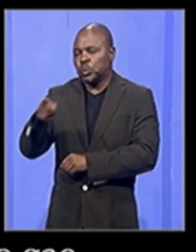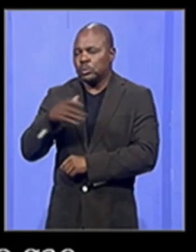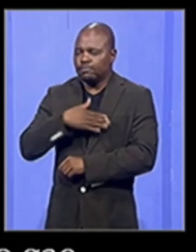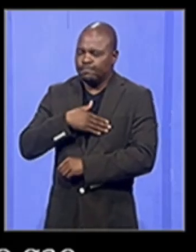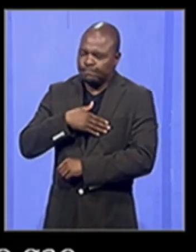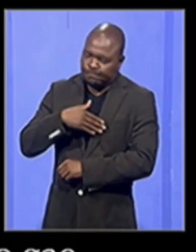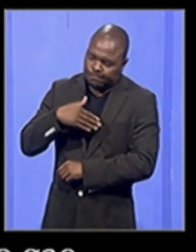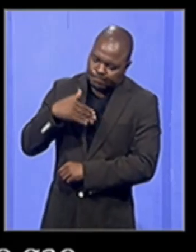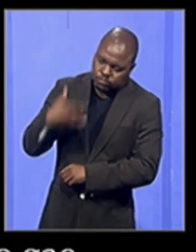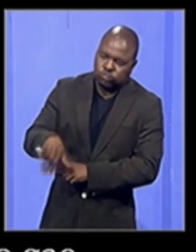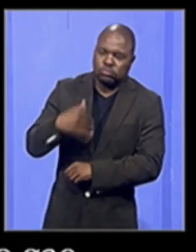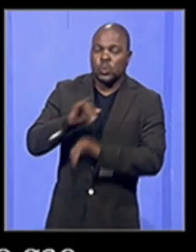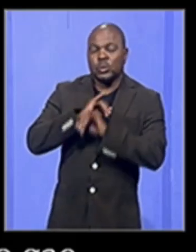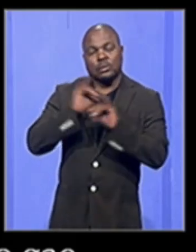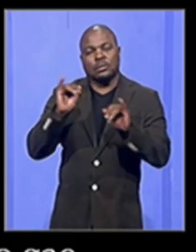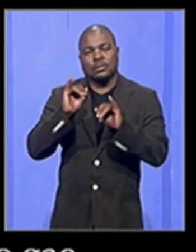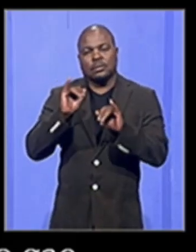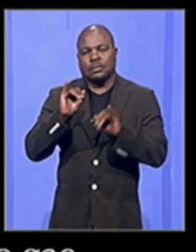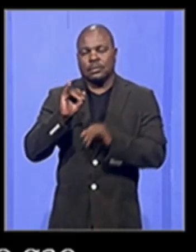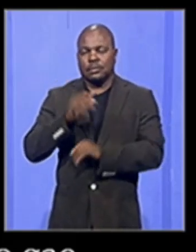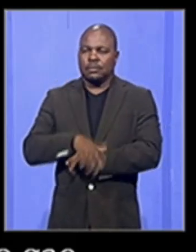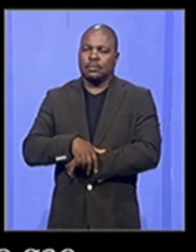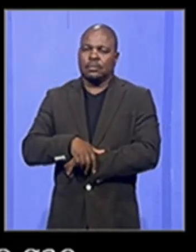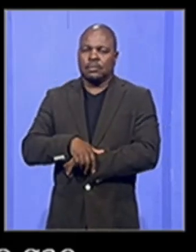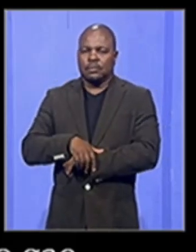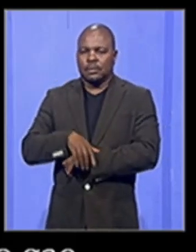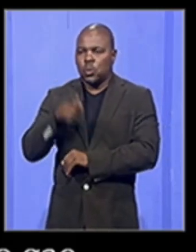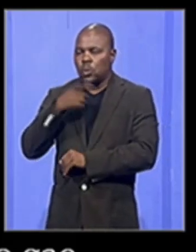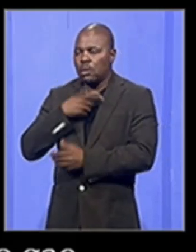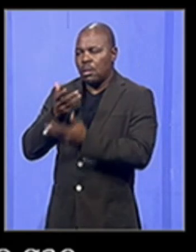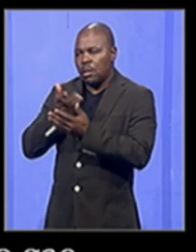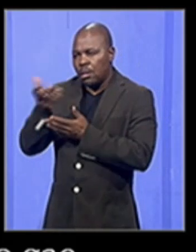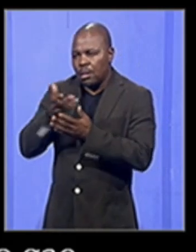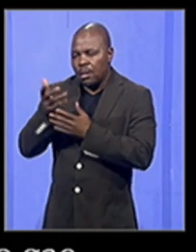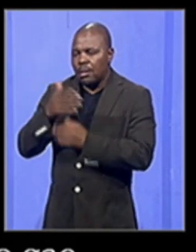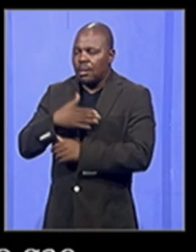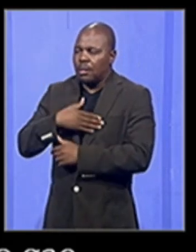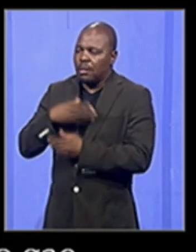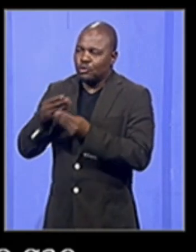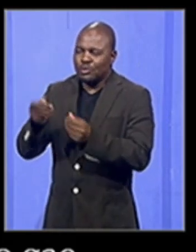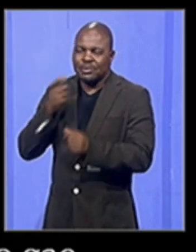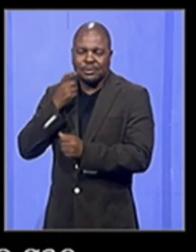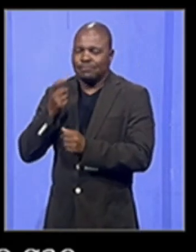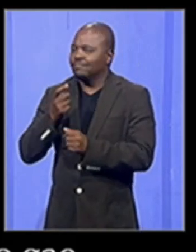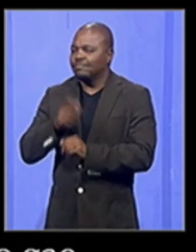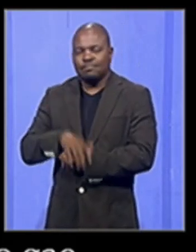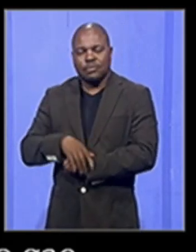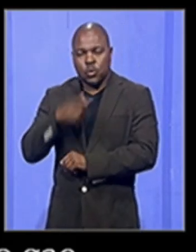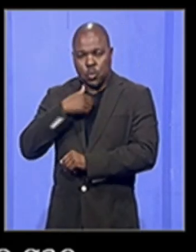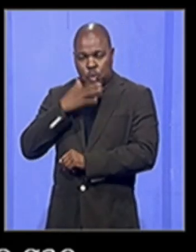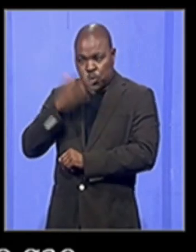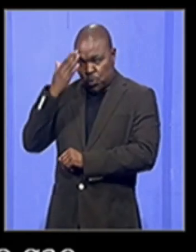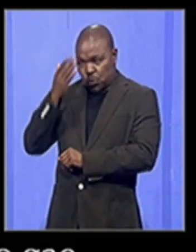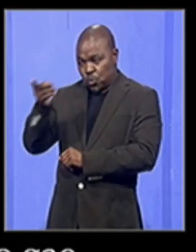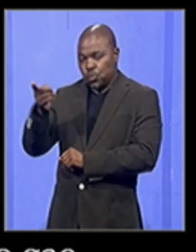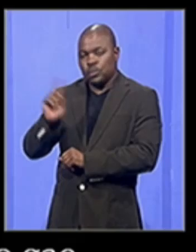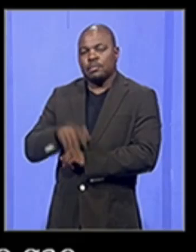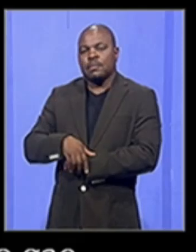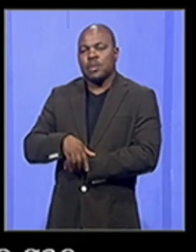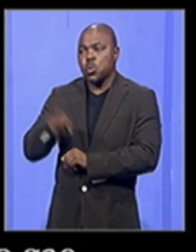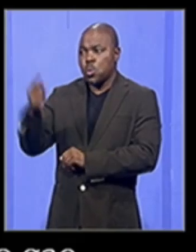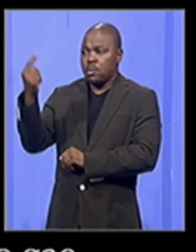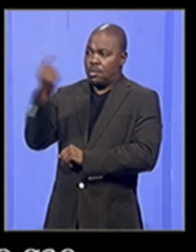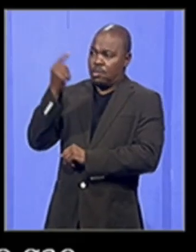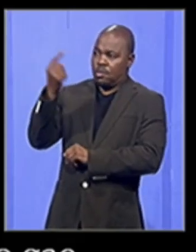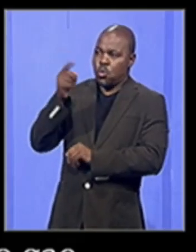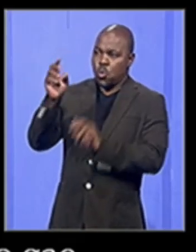anguish that no words can ease. I want you to know that you are not alone as families